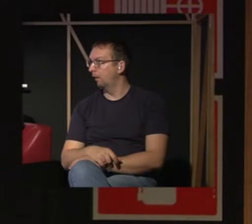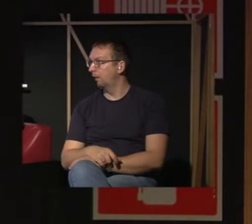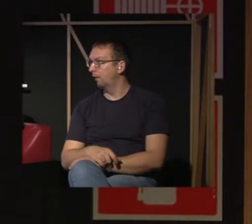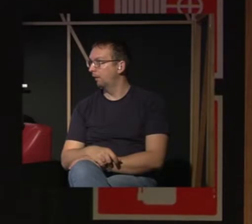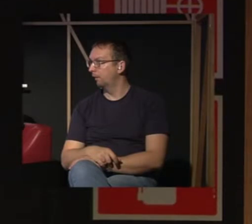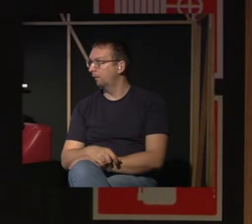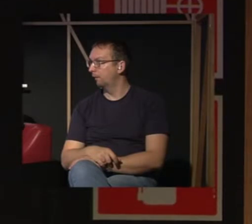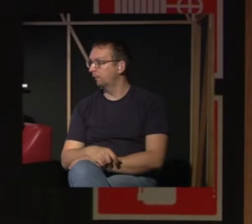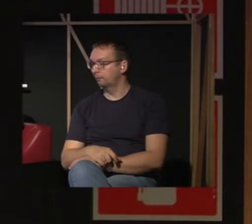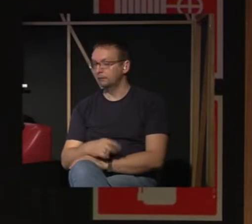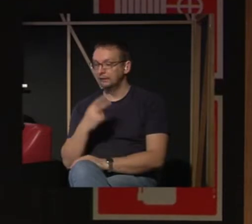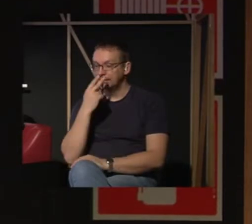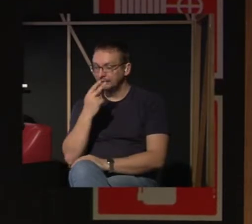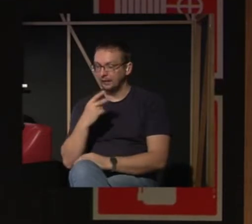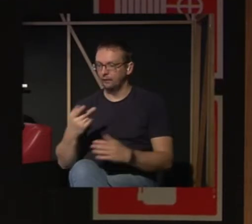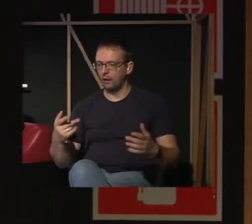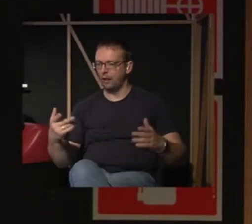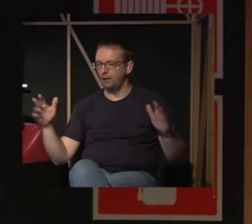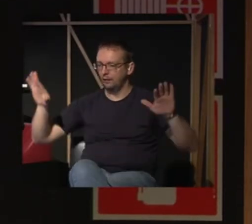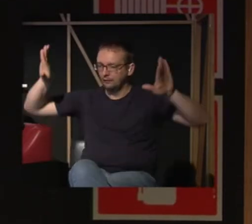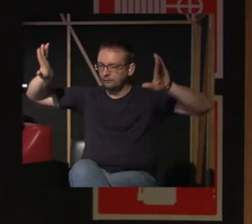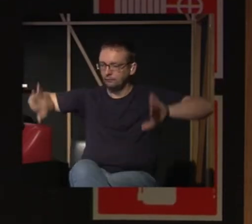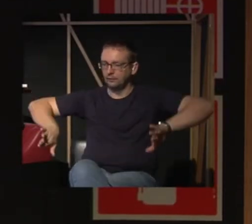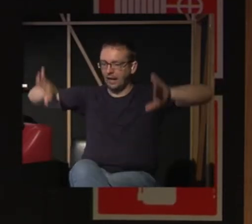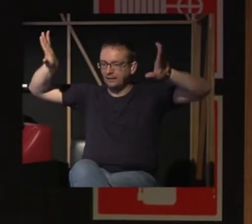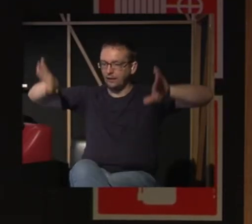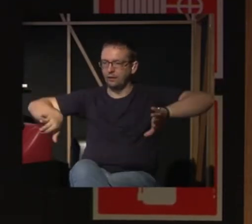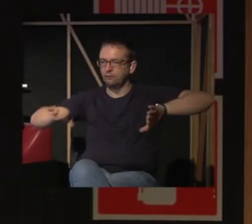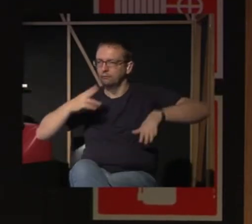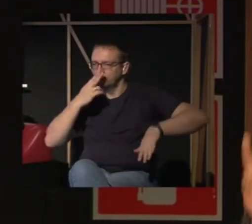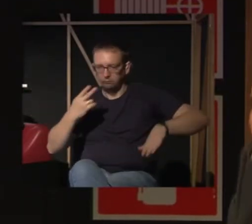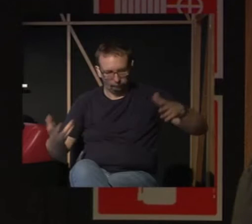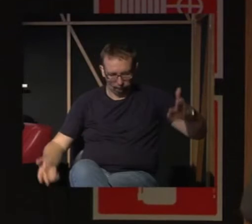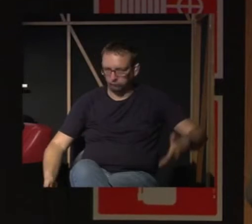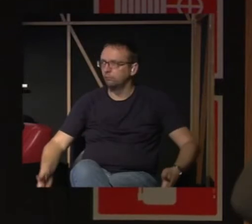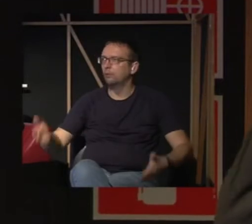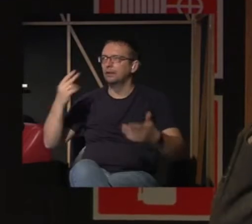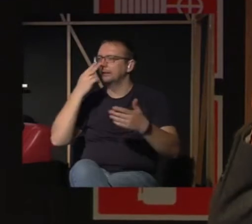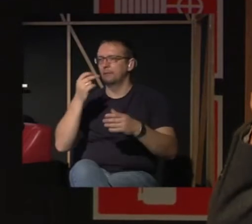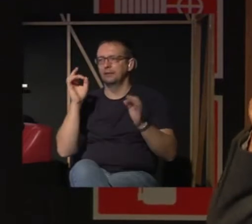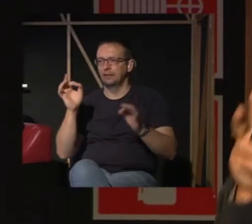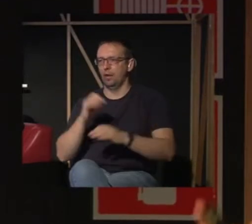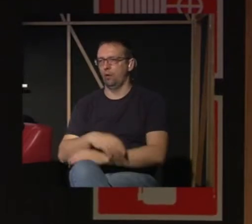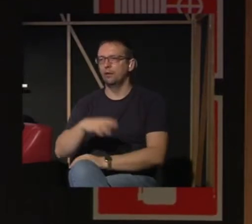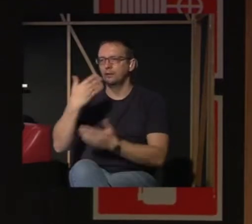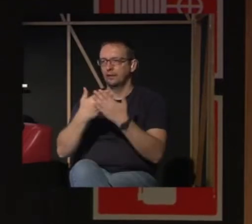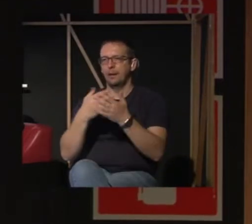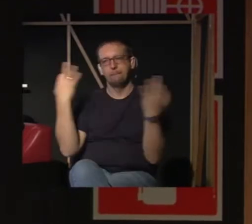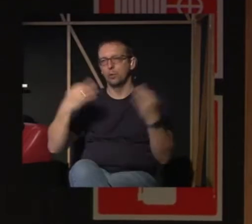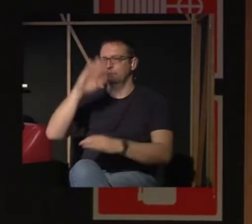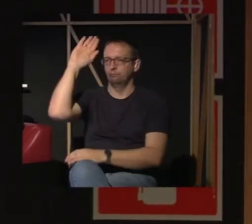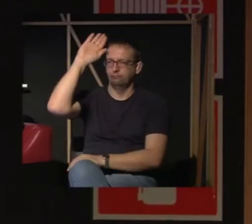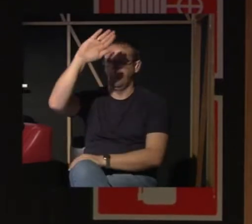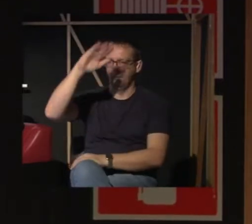the sign. So we were able to see that, and during the tournament, we actually changed the signage for it to be on top of the lift for it to